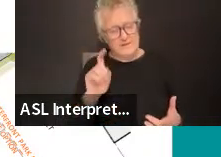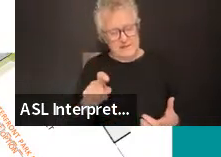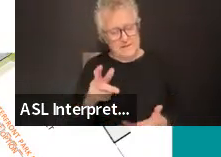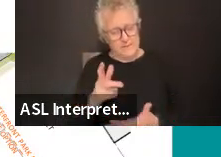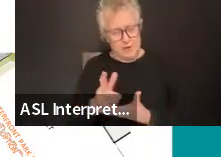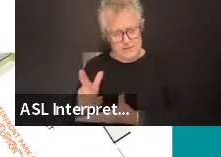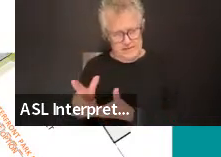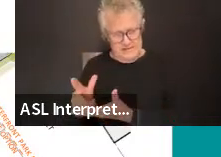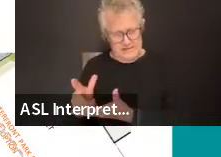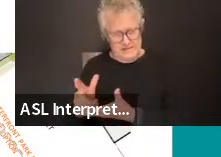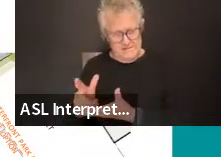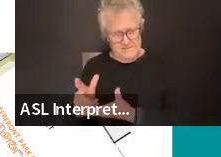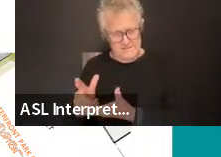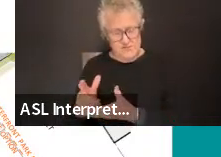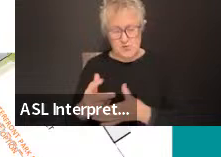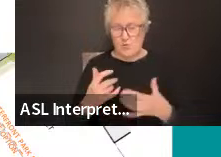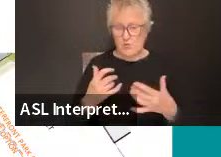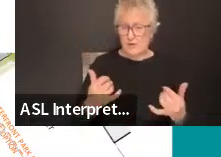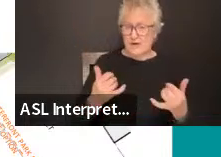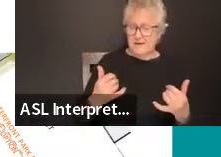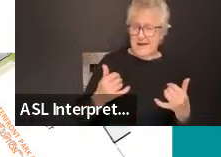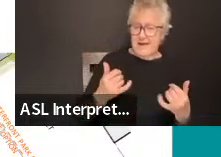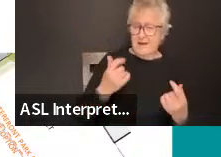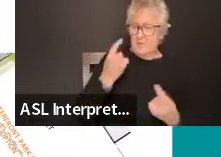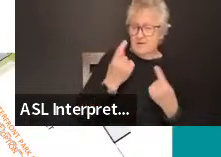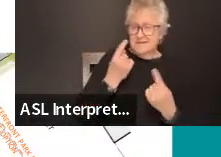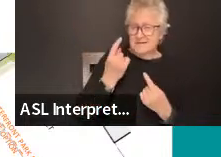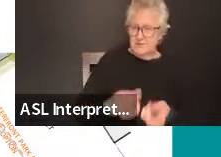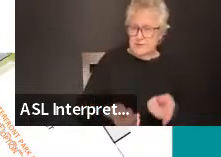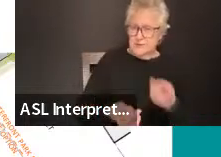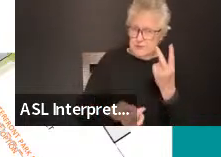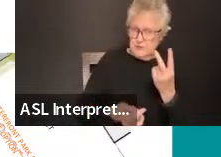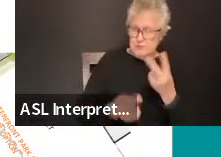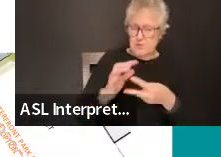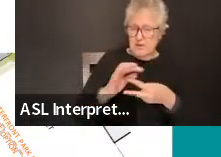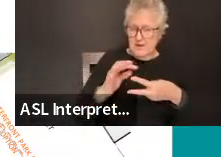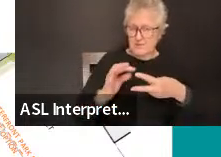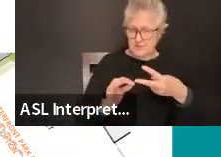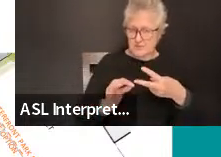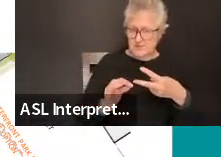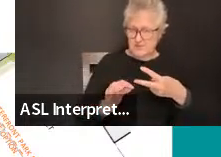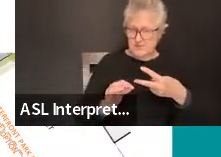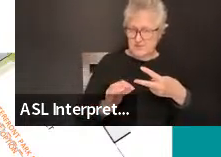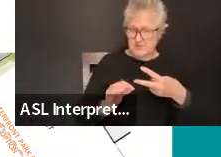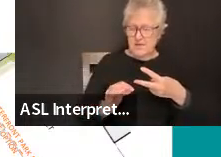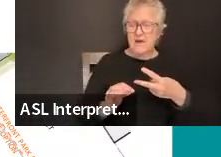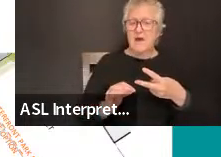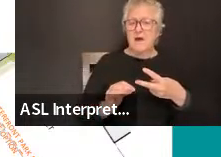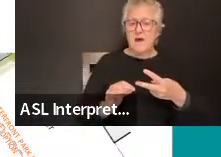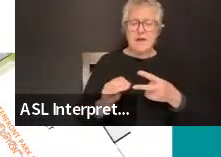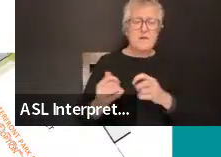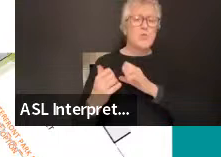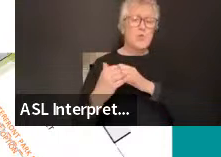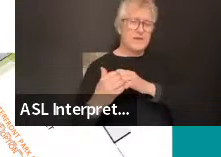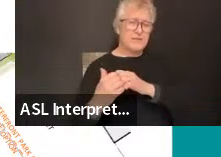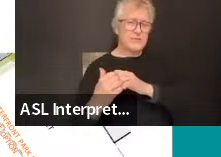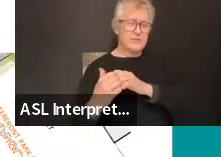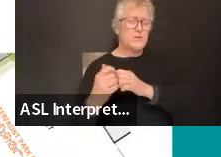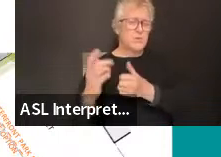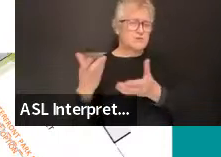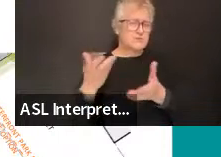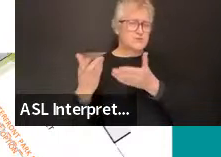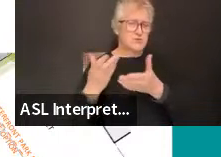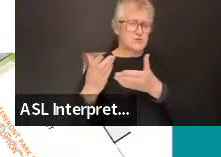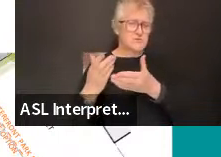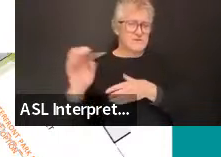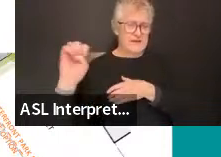two options, and combined with some options that's going to serve the Evergreen station. But there's an orange dashed